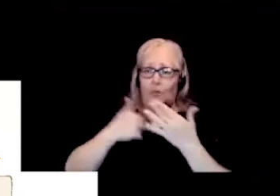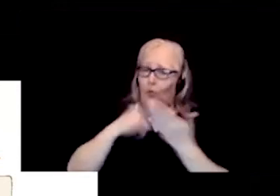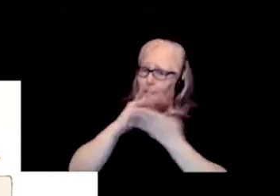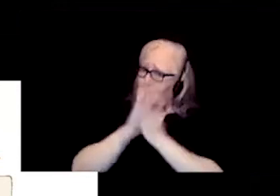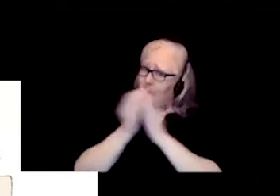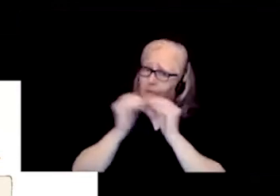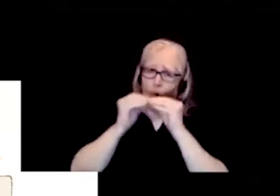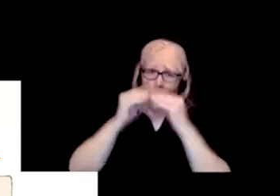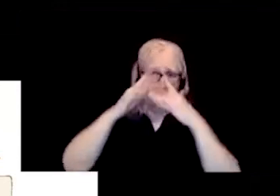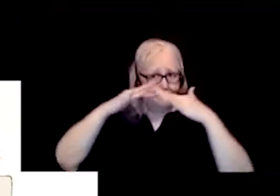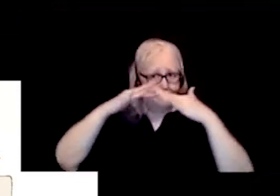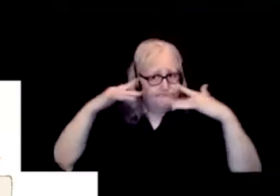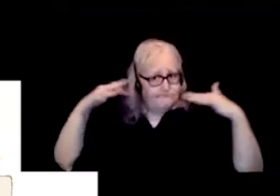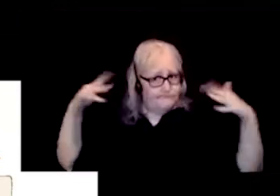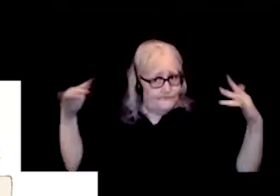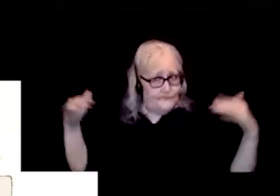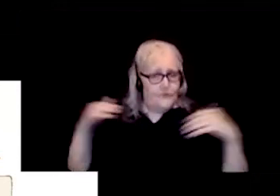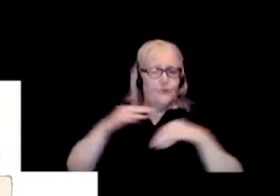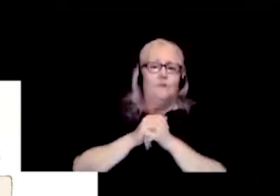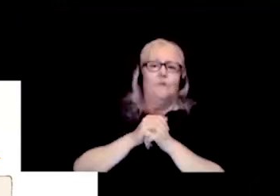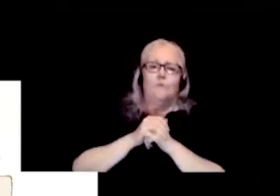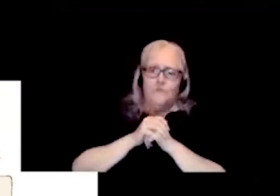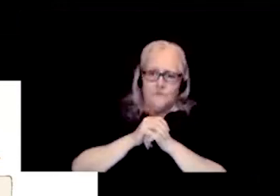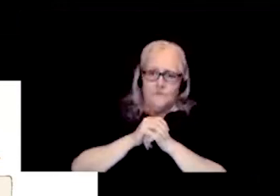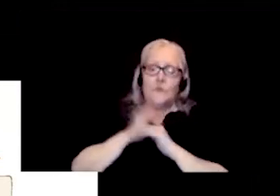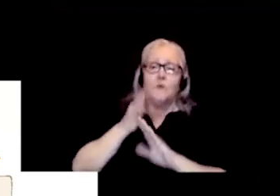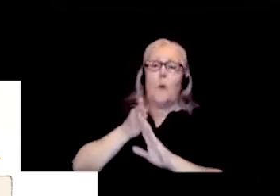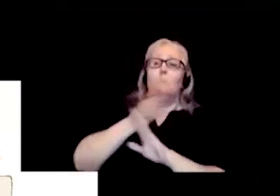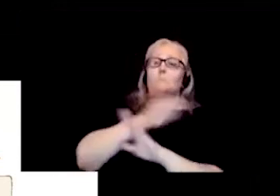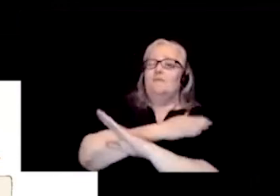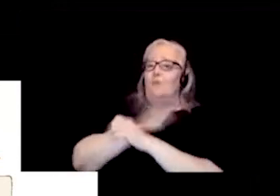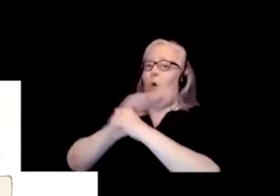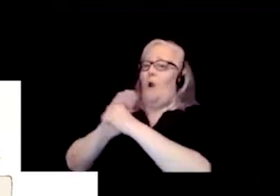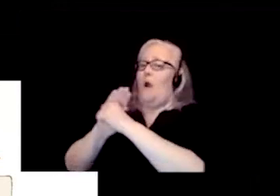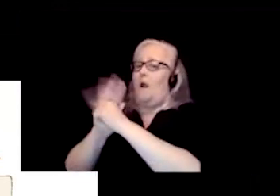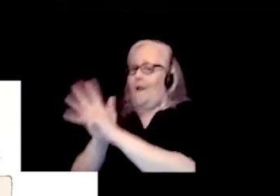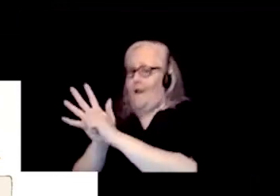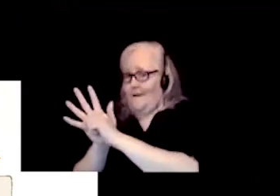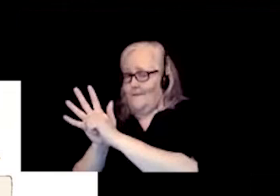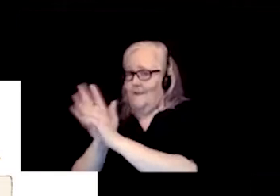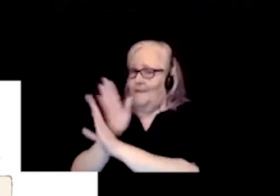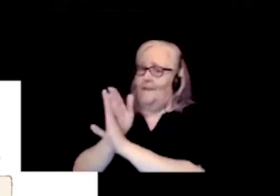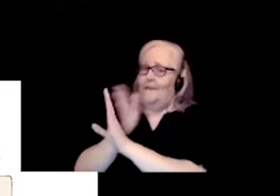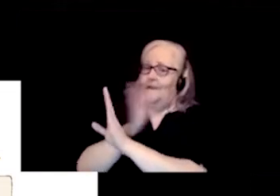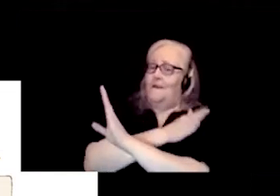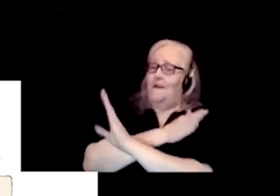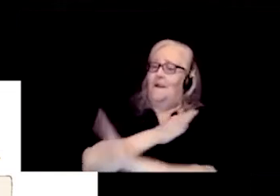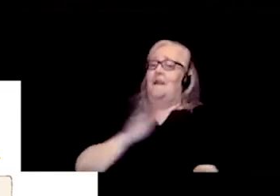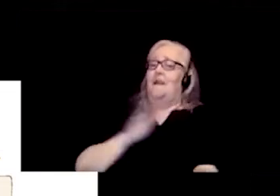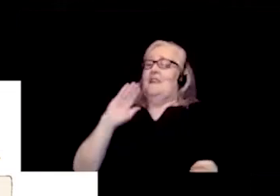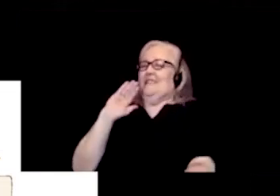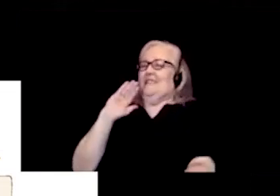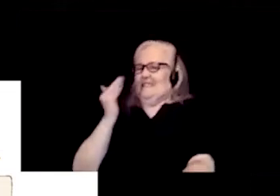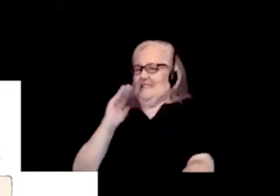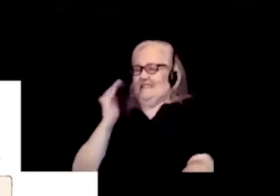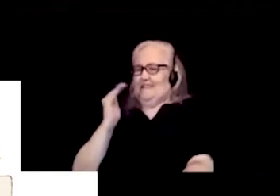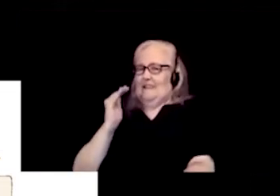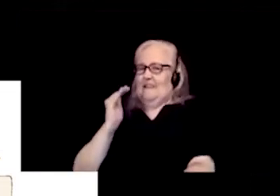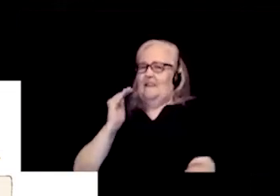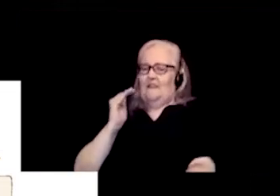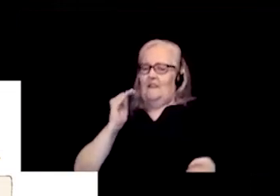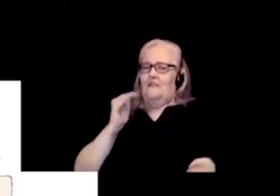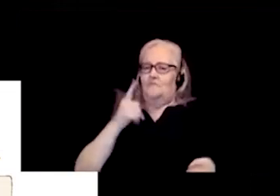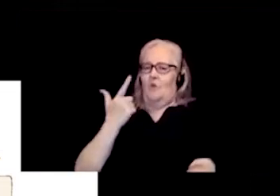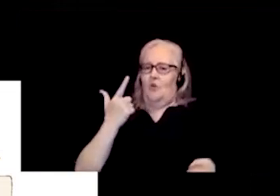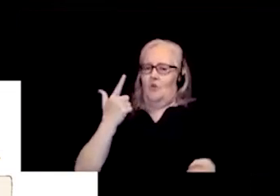the Lancet, prior to COVID striking the United States, had predicted we were going to fall 21 places in terms of our life